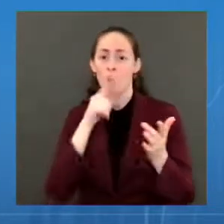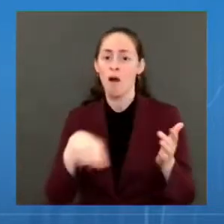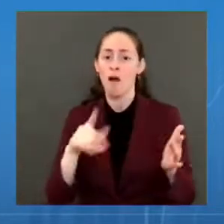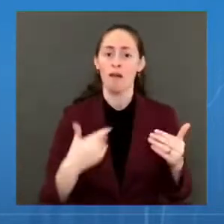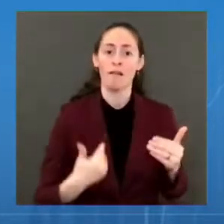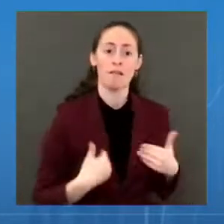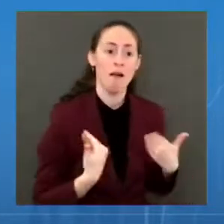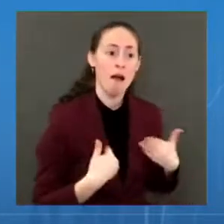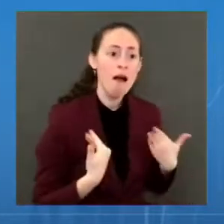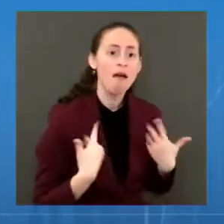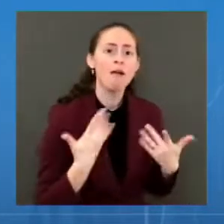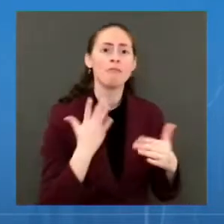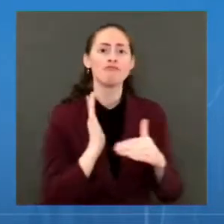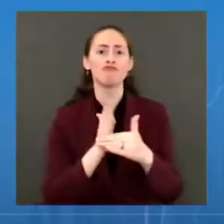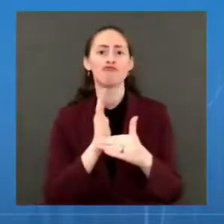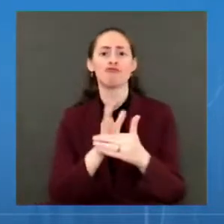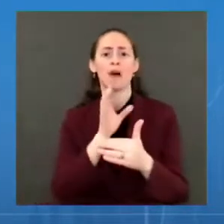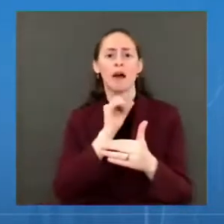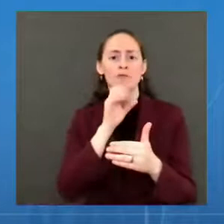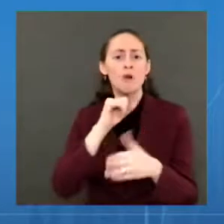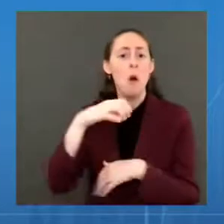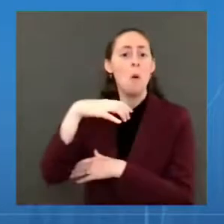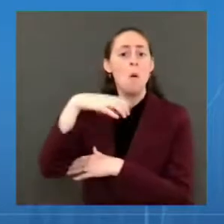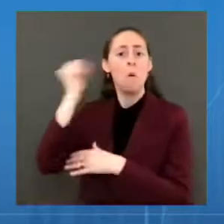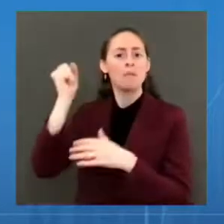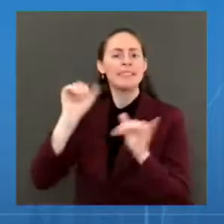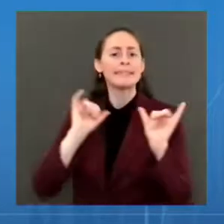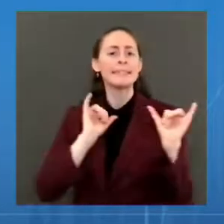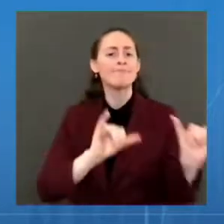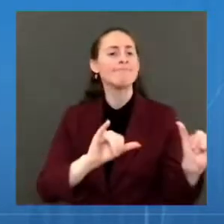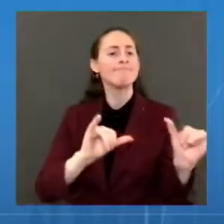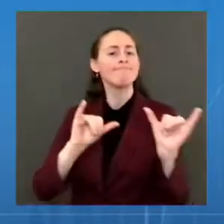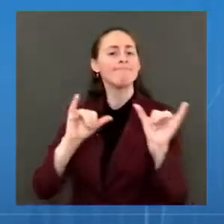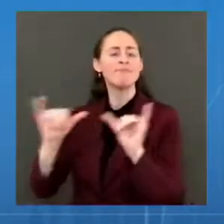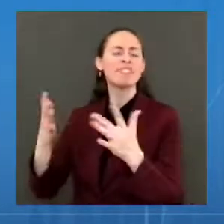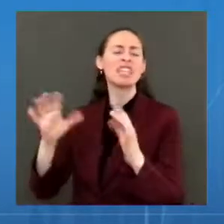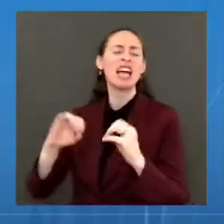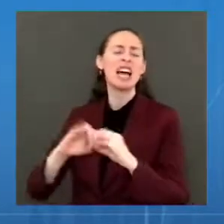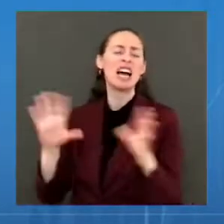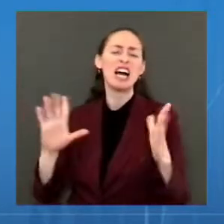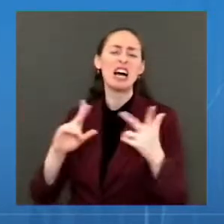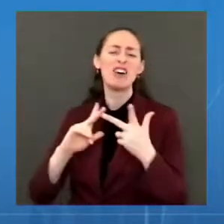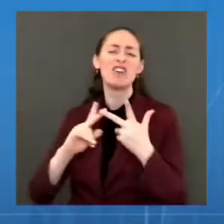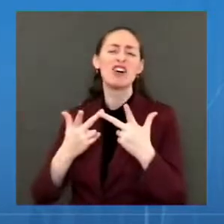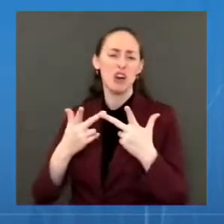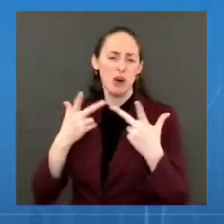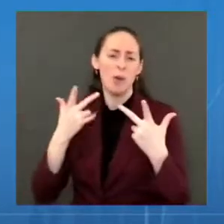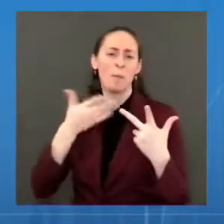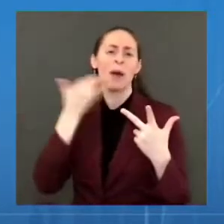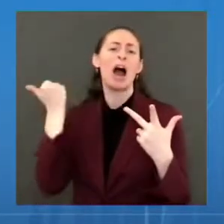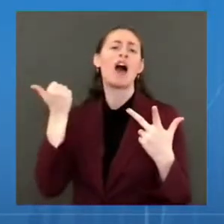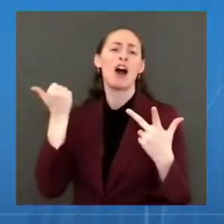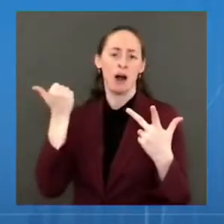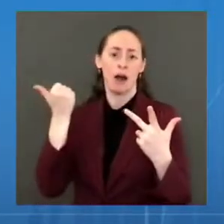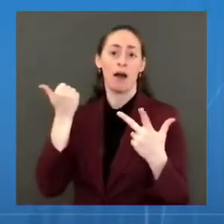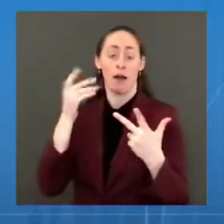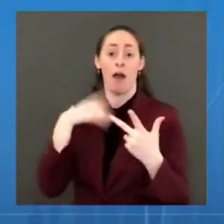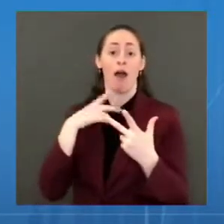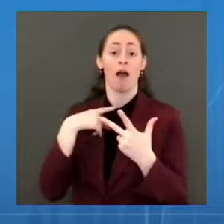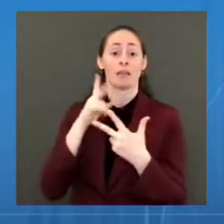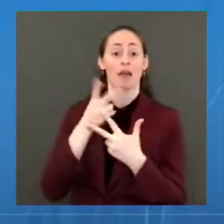only do boosters work, they work even better than the peak dose, the peak